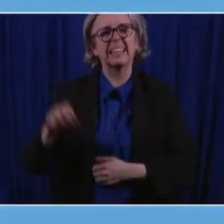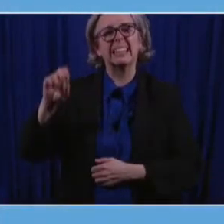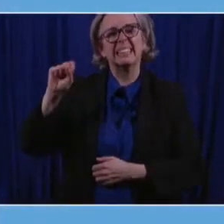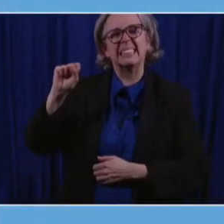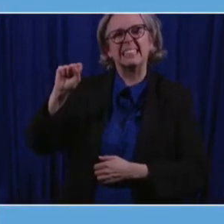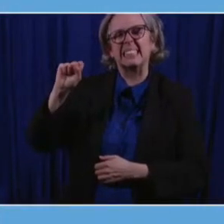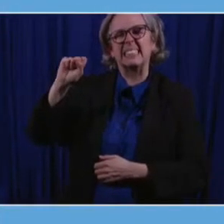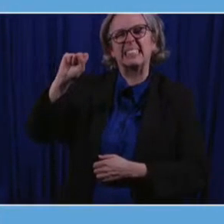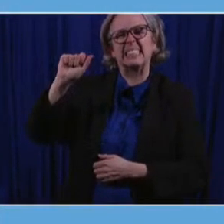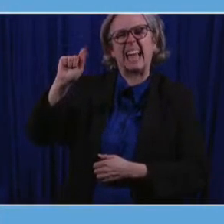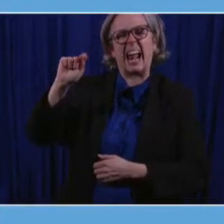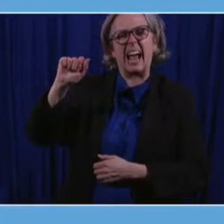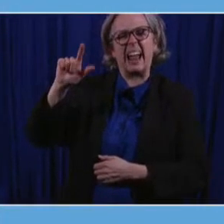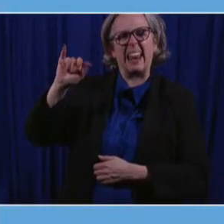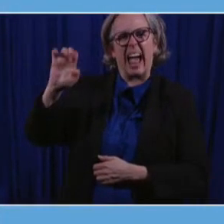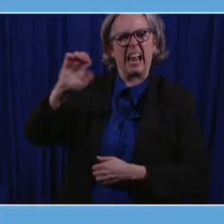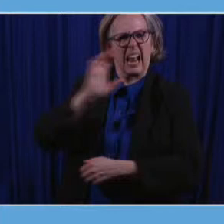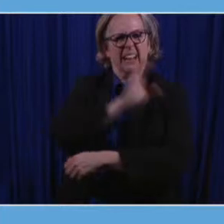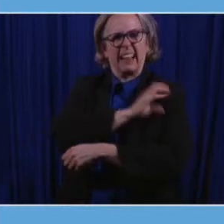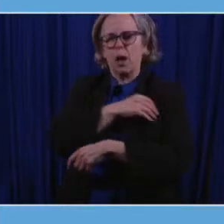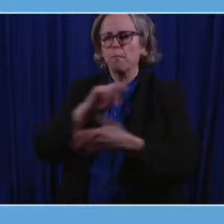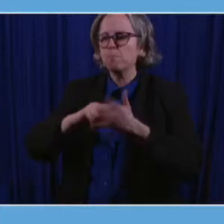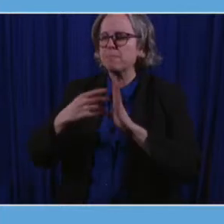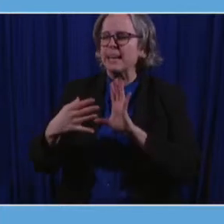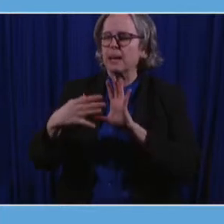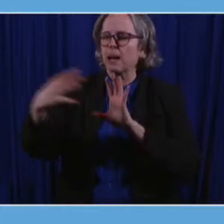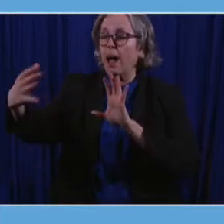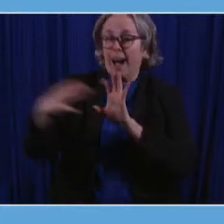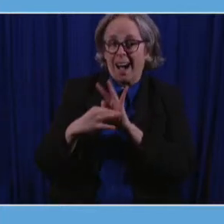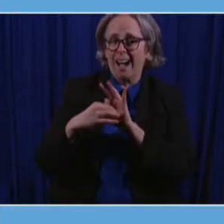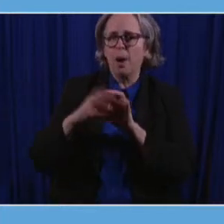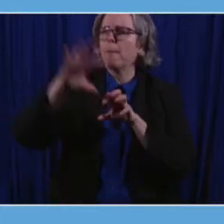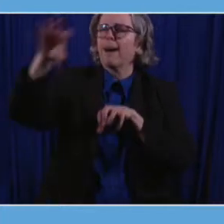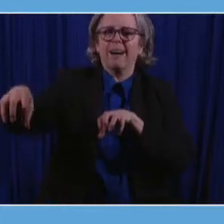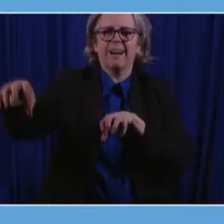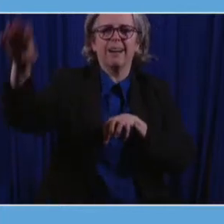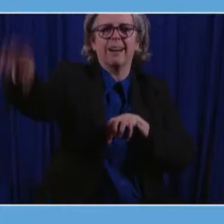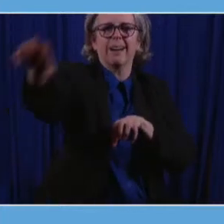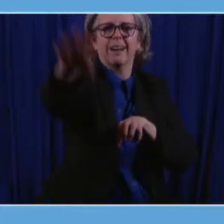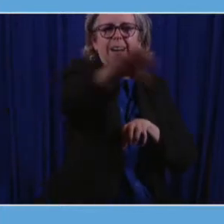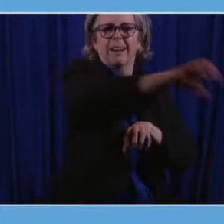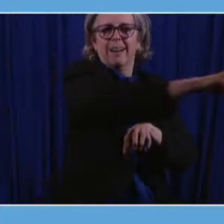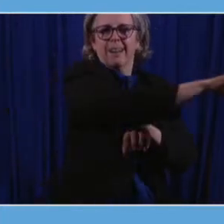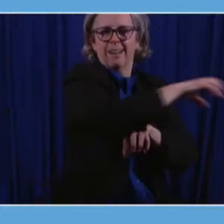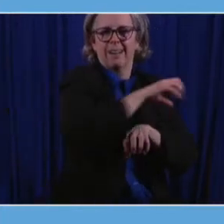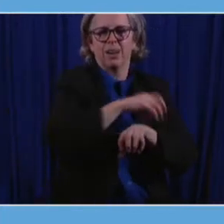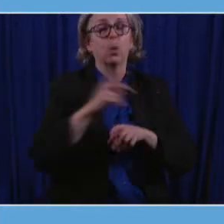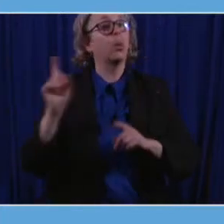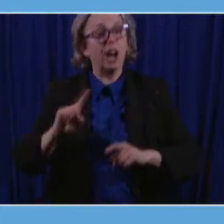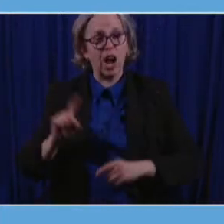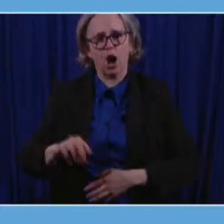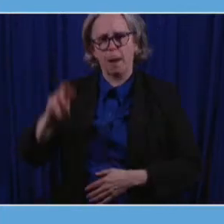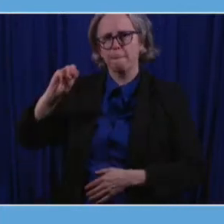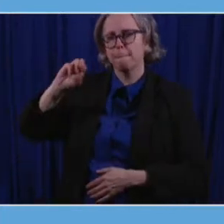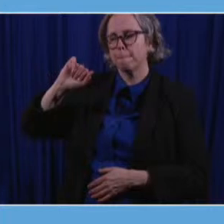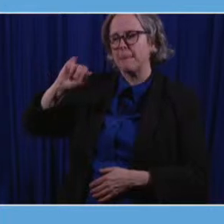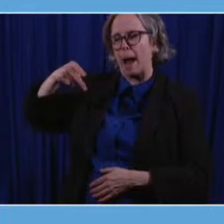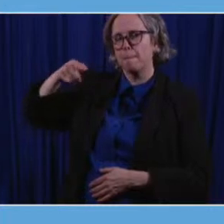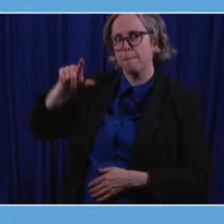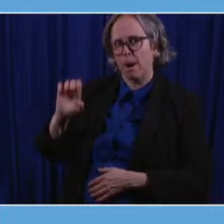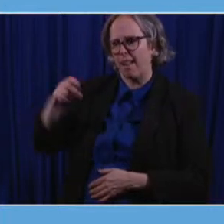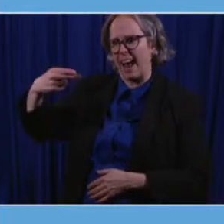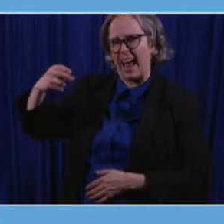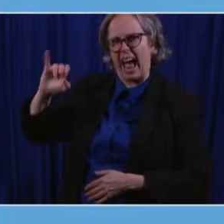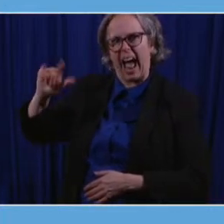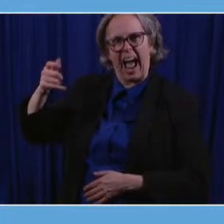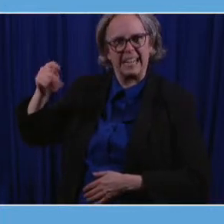Northfield Road in Maple Heights. So this is in Maple Heights. They will also be a great opportunity for parents who are looking for locations outside